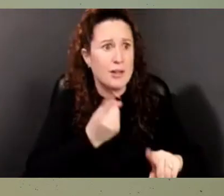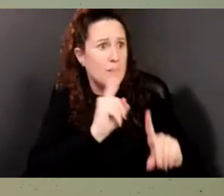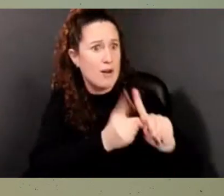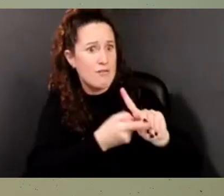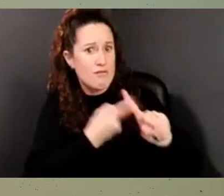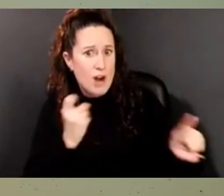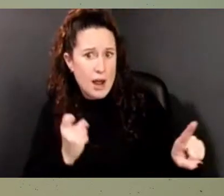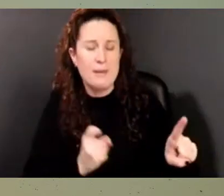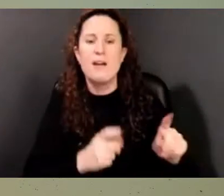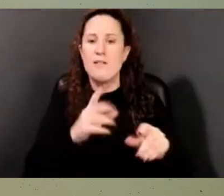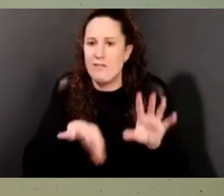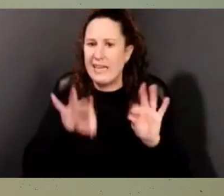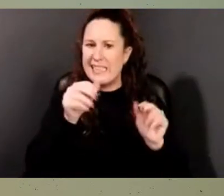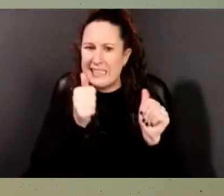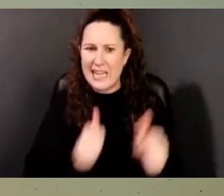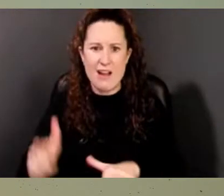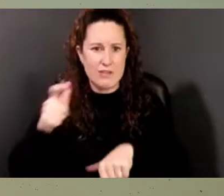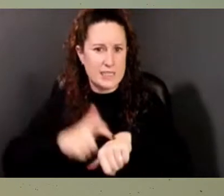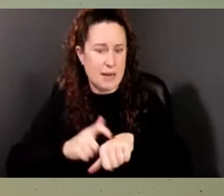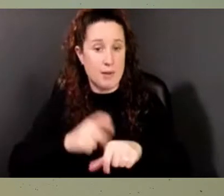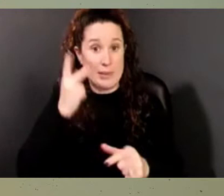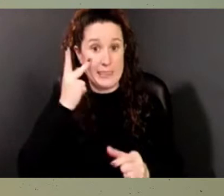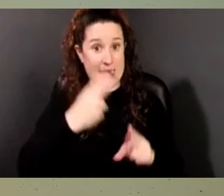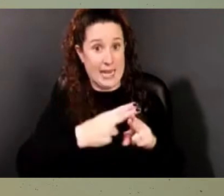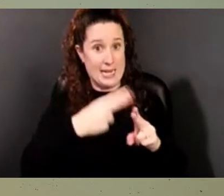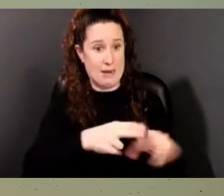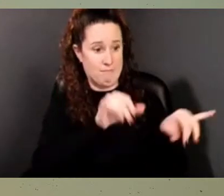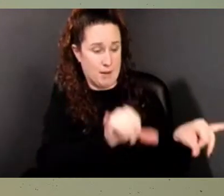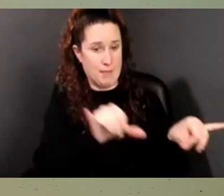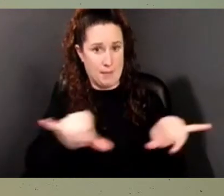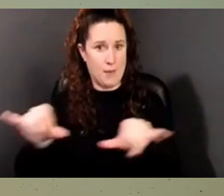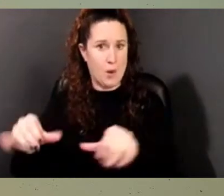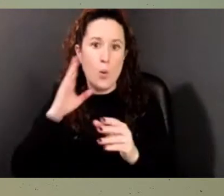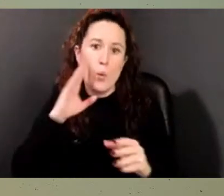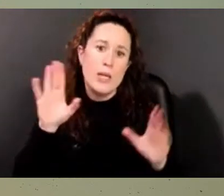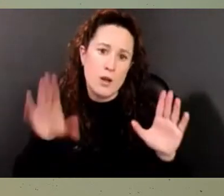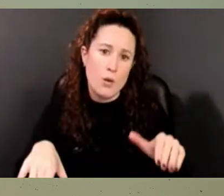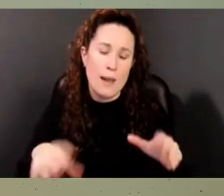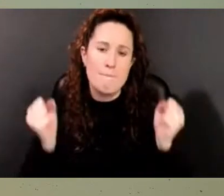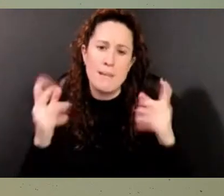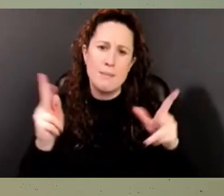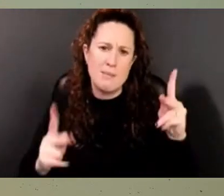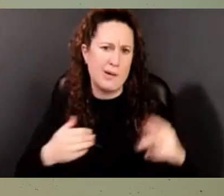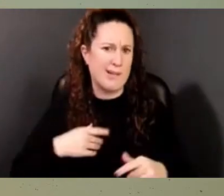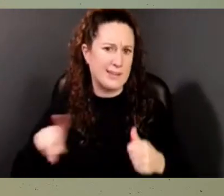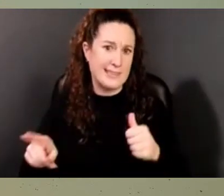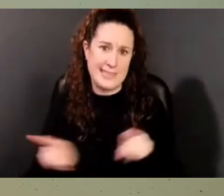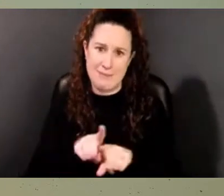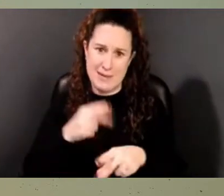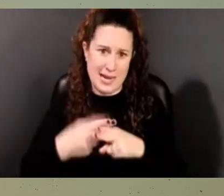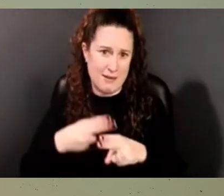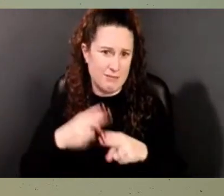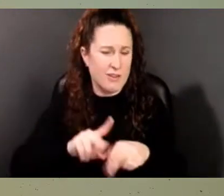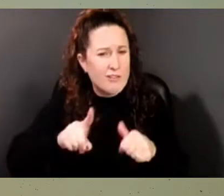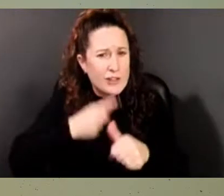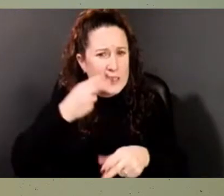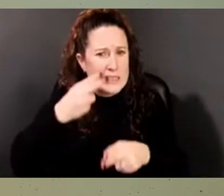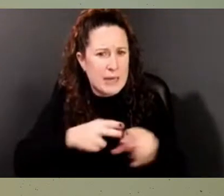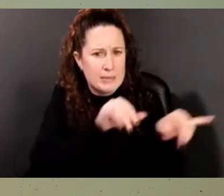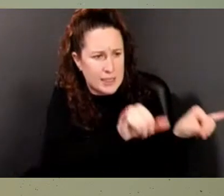was mentioned. We found many people with the same first name, and in many cases, that's all that we